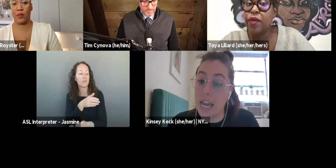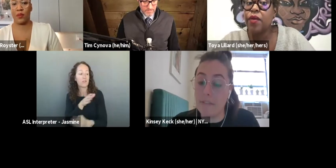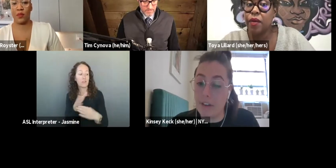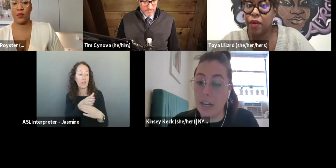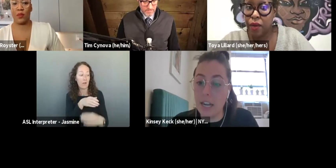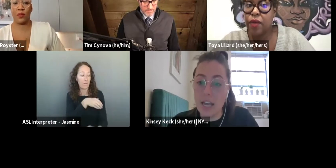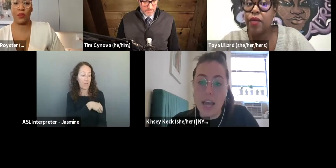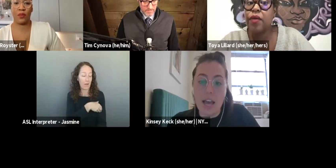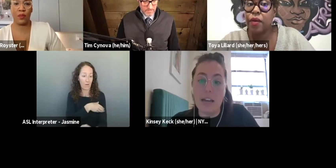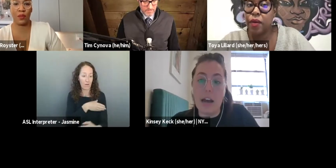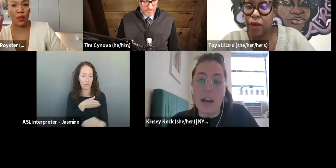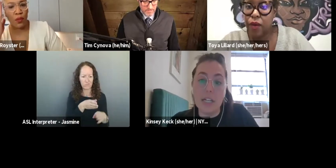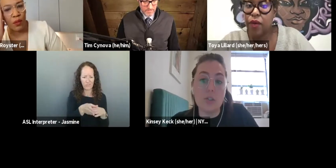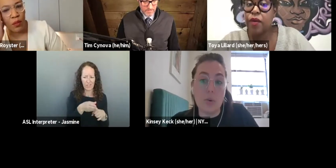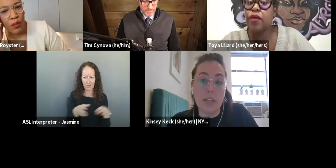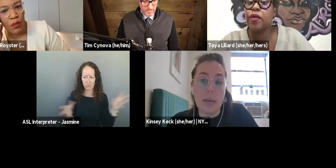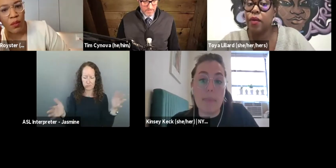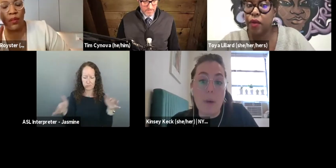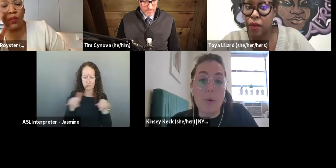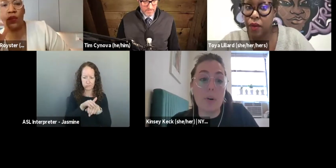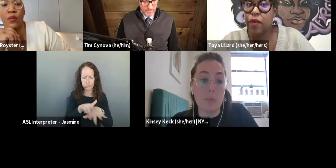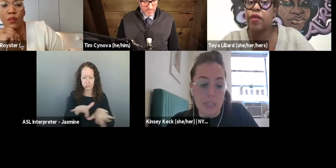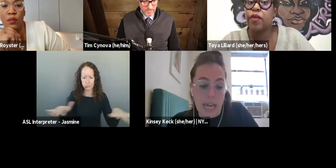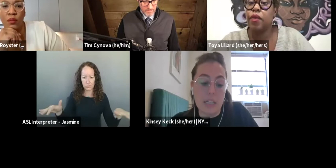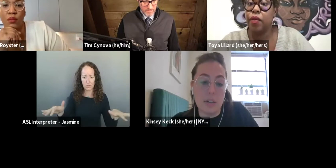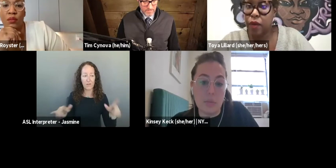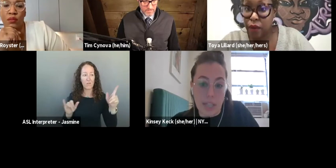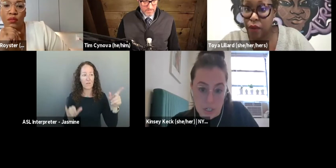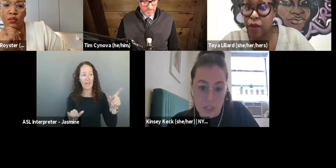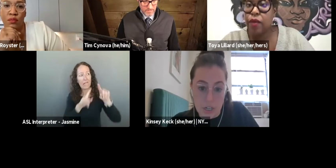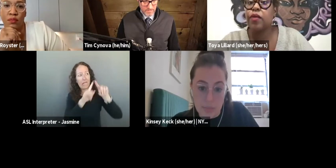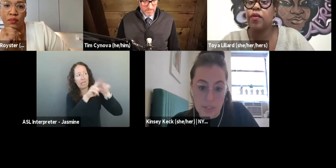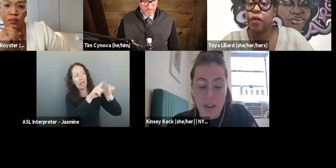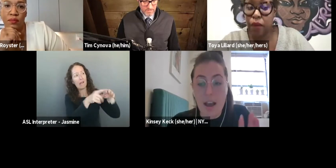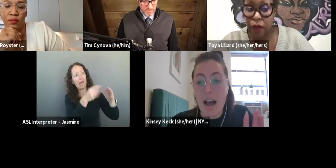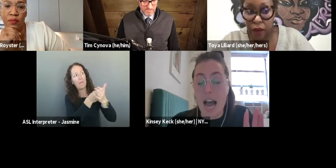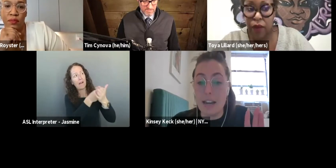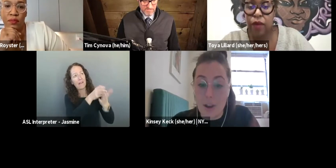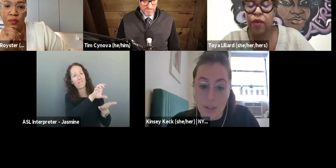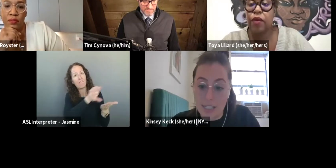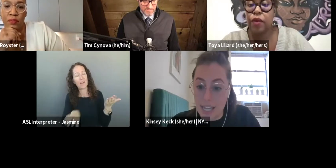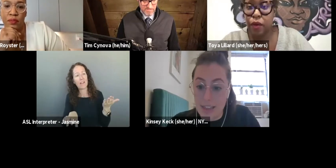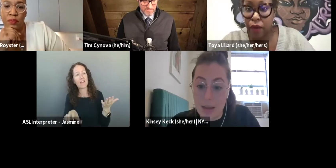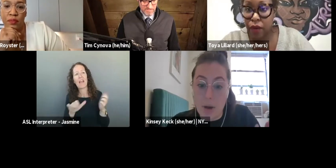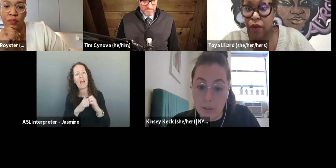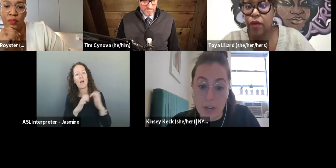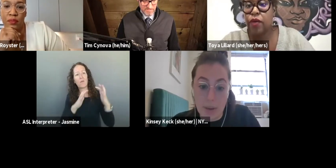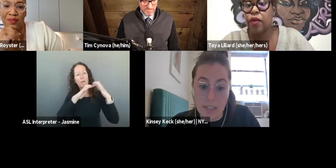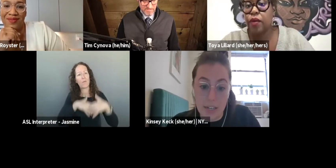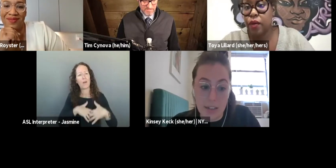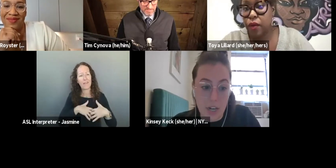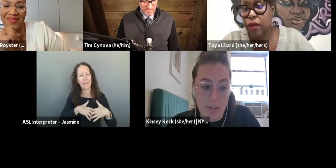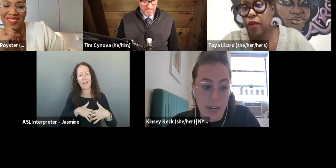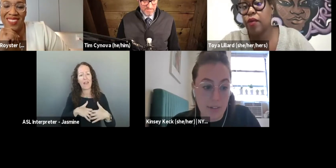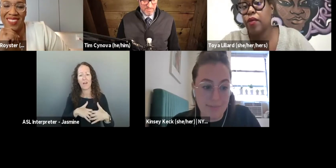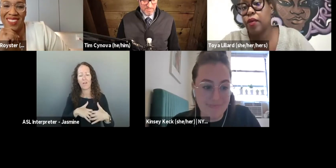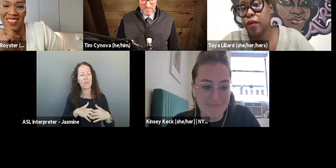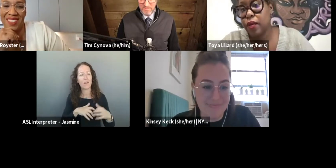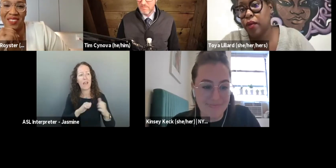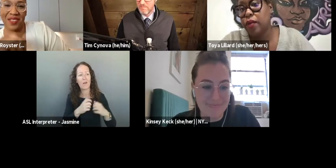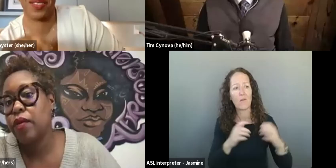on money and funding and other historically power-reliant relationships. I know that's lengthy. I'm also going to paste it in the chat